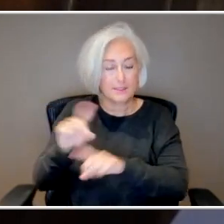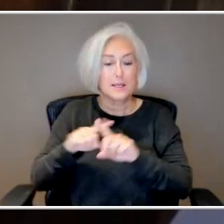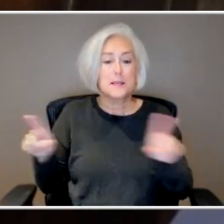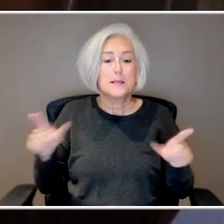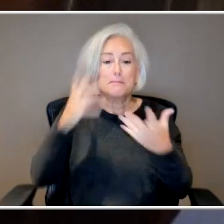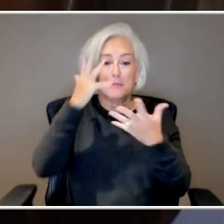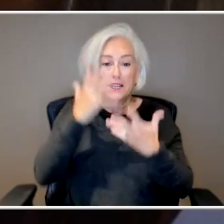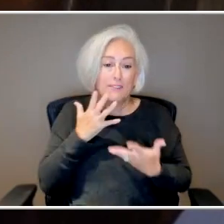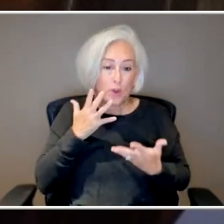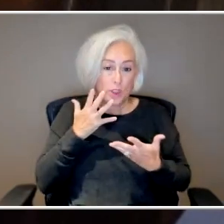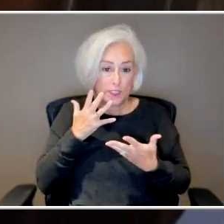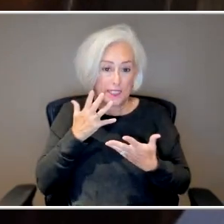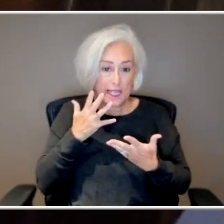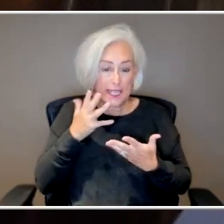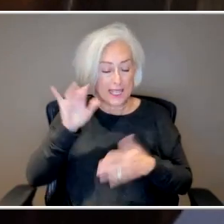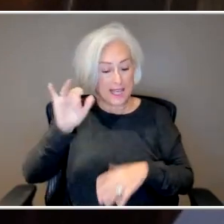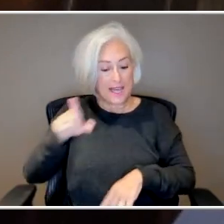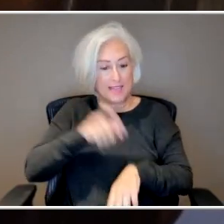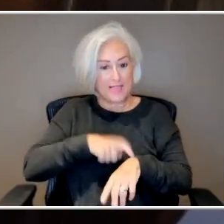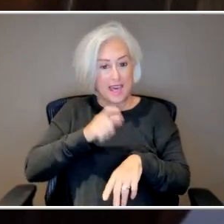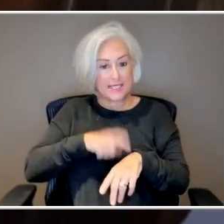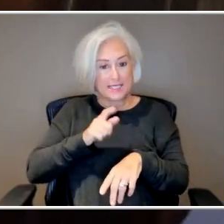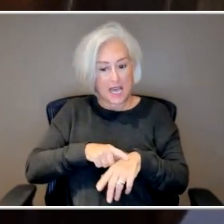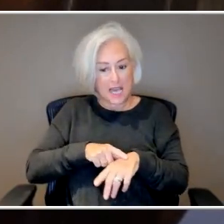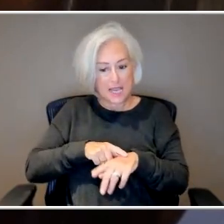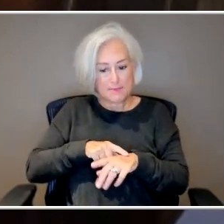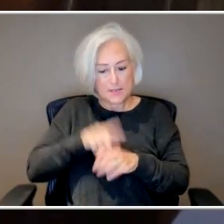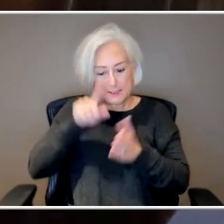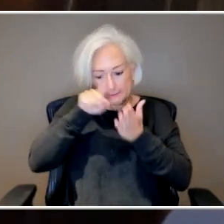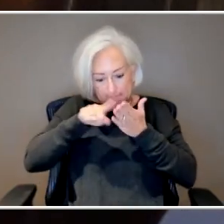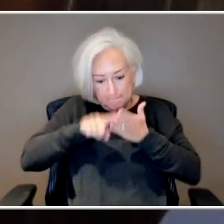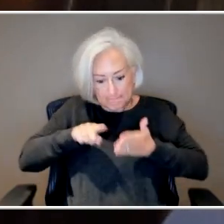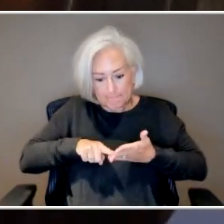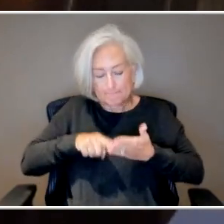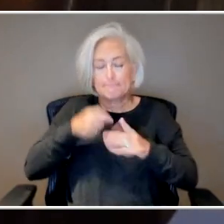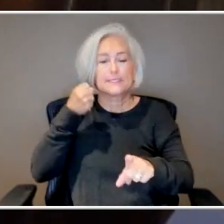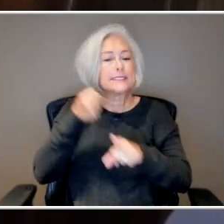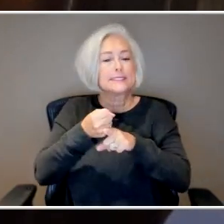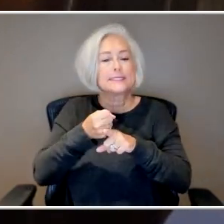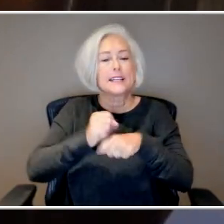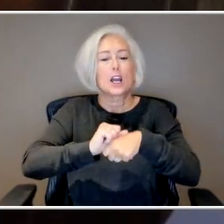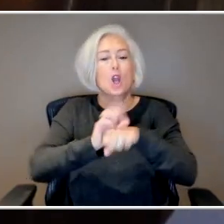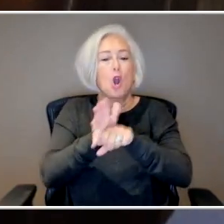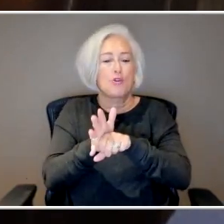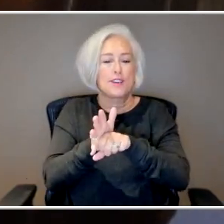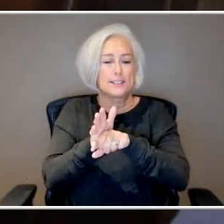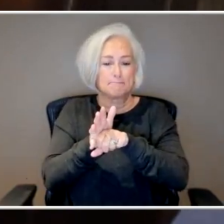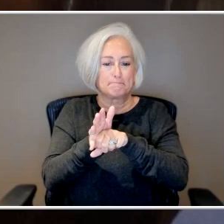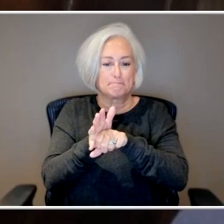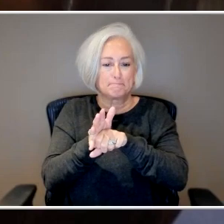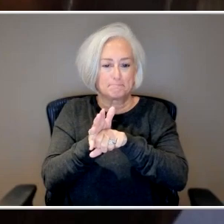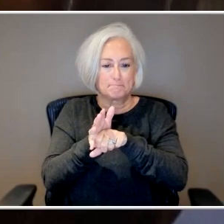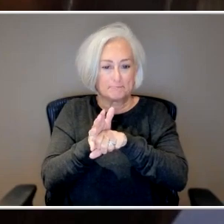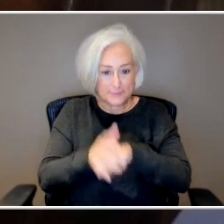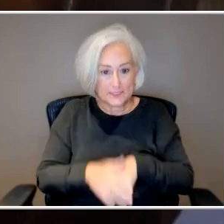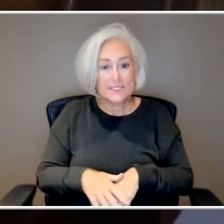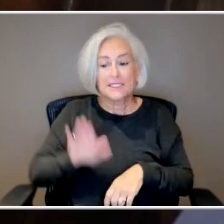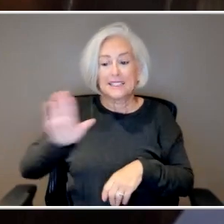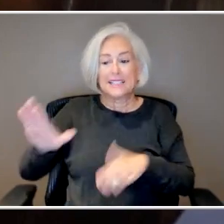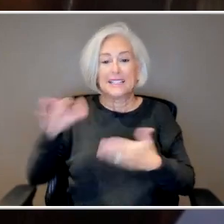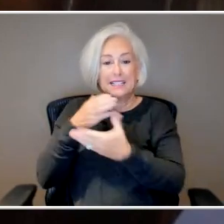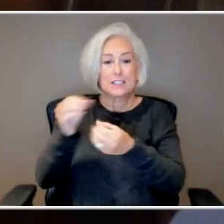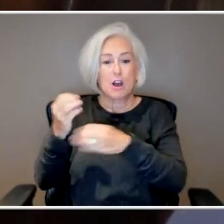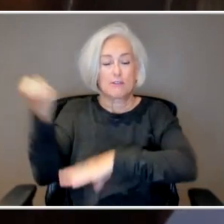during this time of exploration, COVID hit. And his office